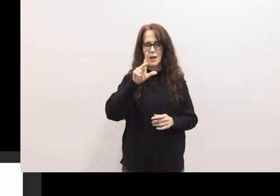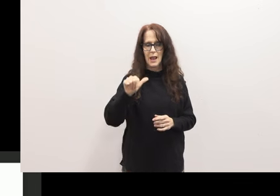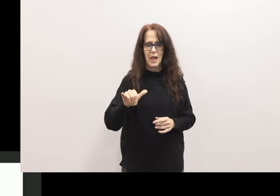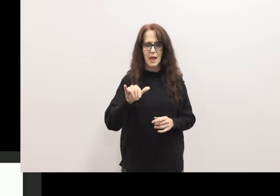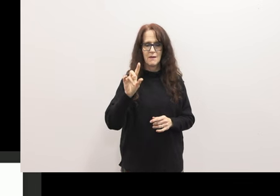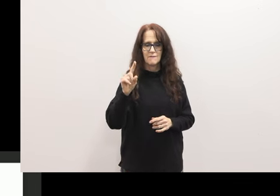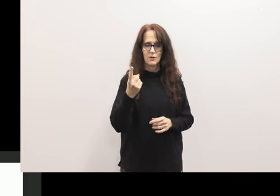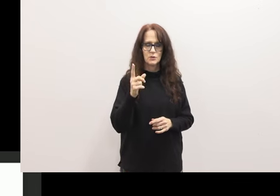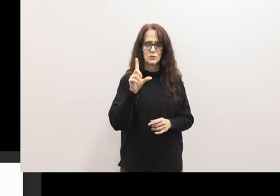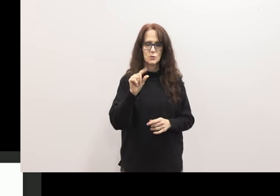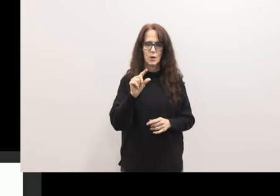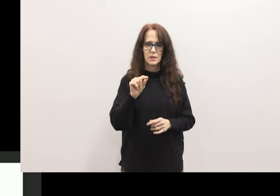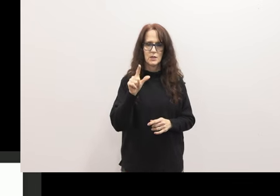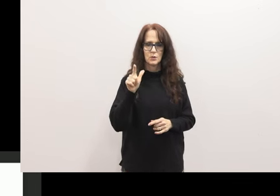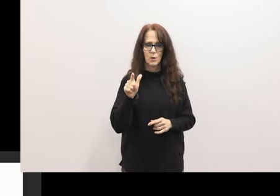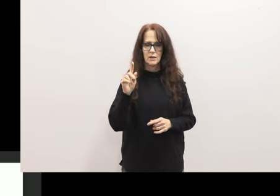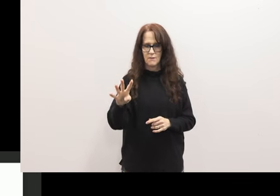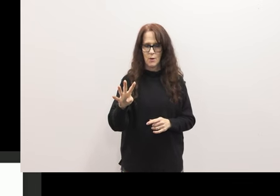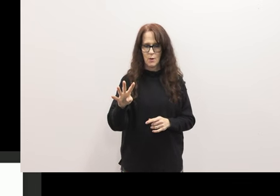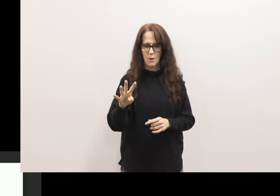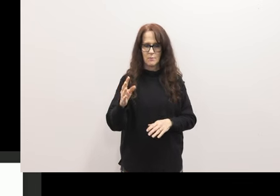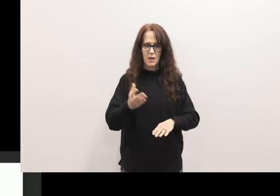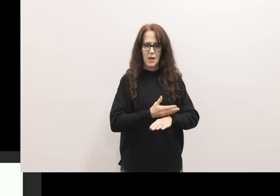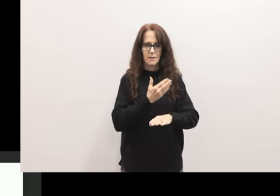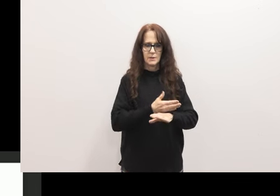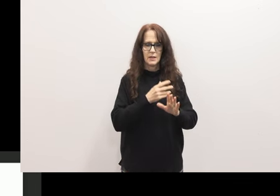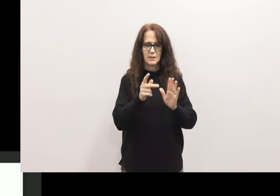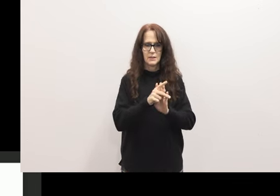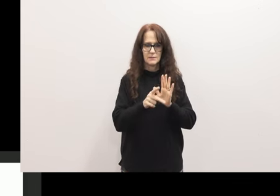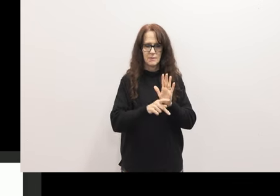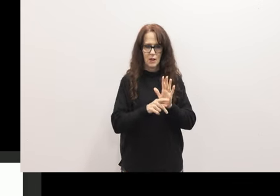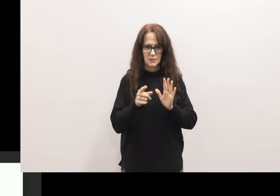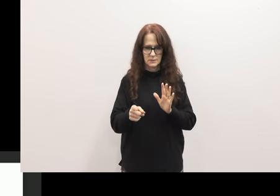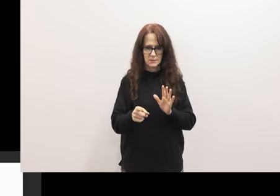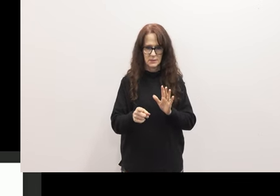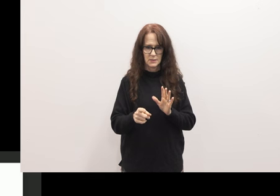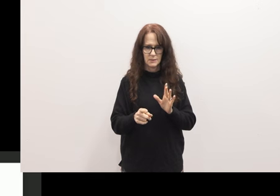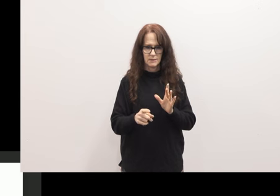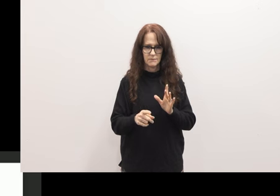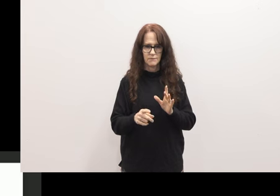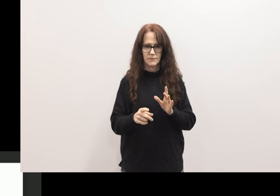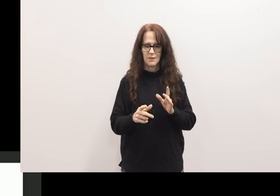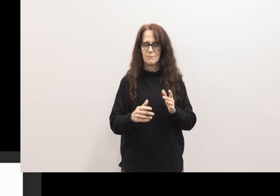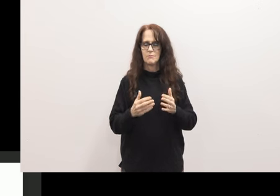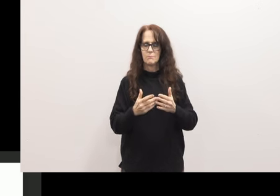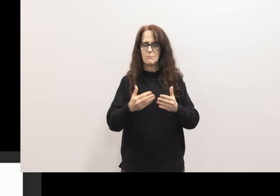2024. So we are updating this policy in anticipation of that time.